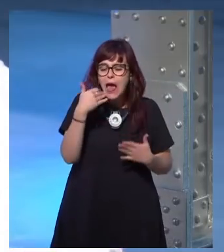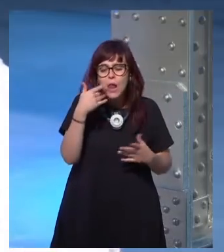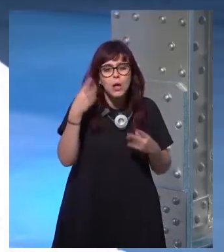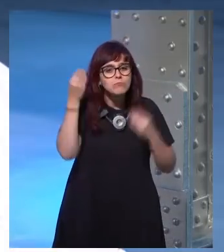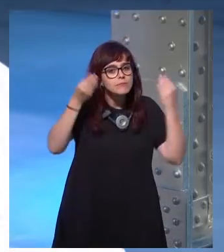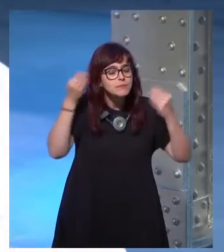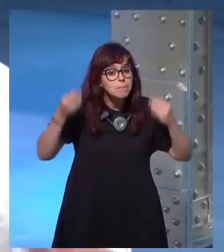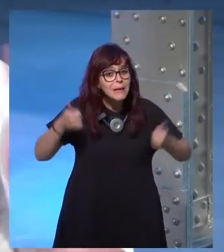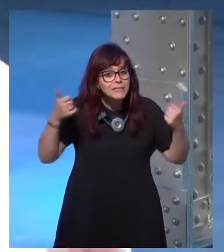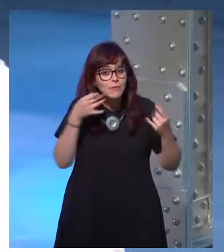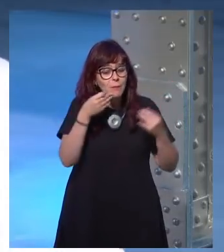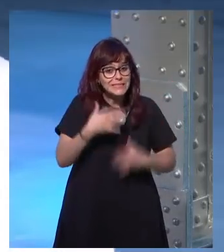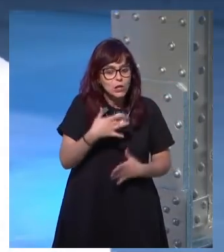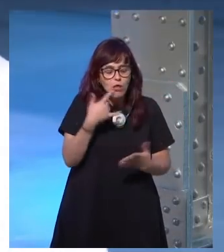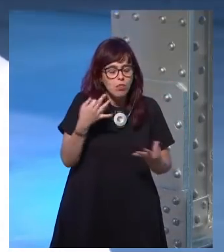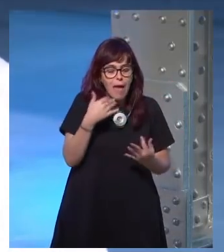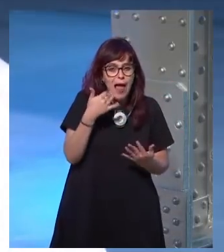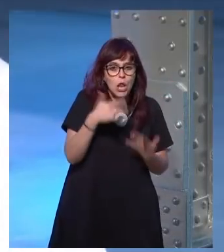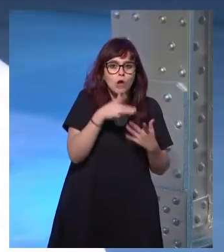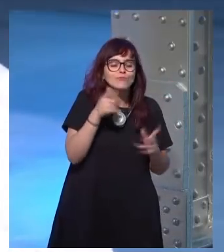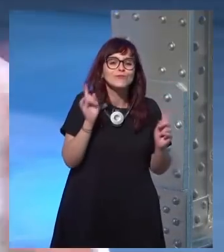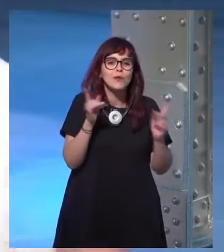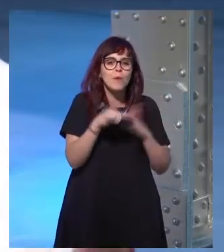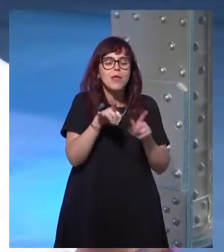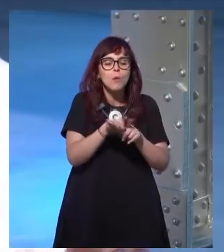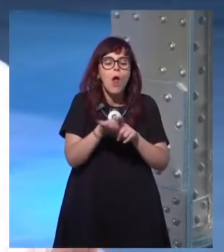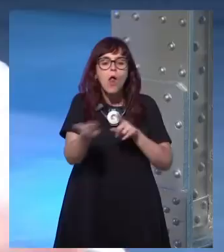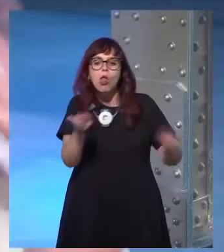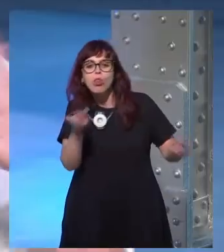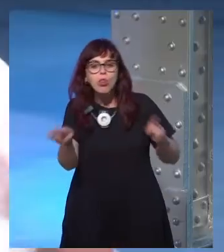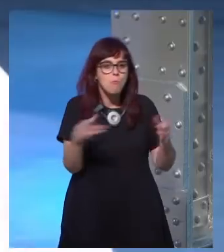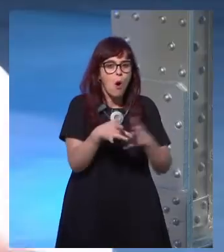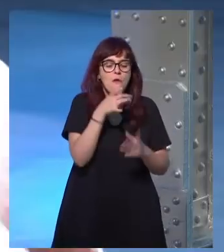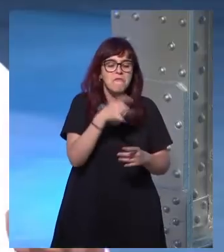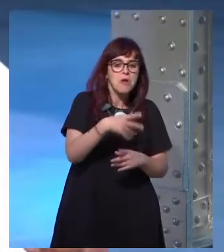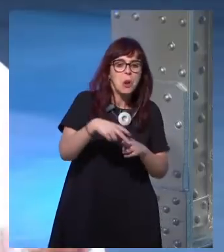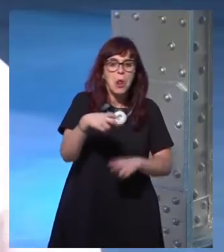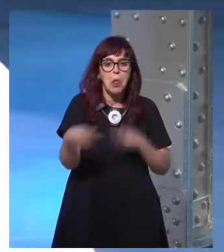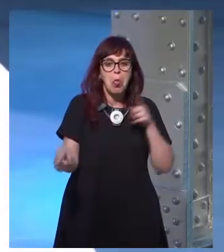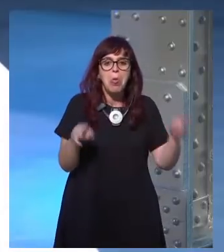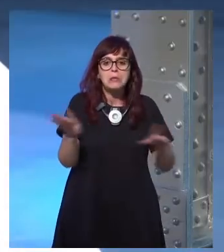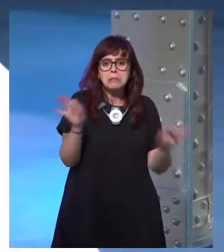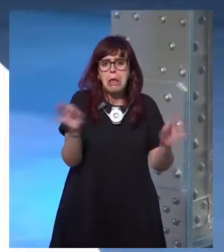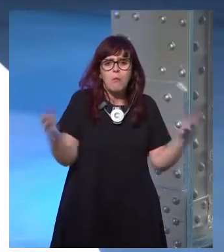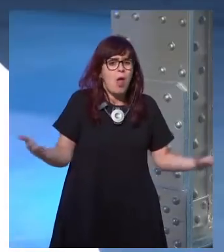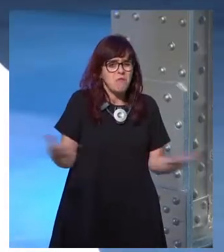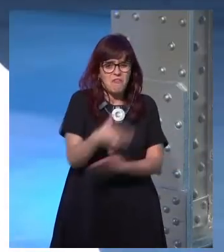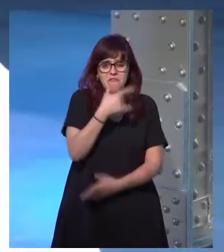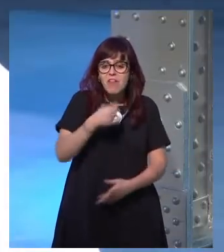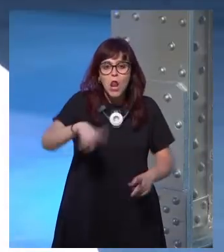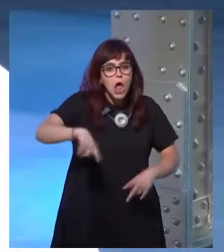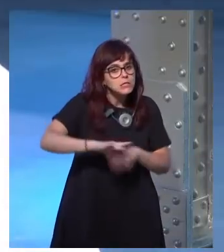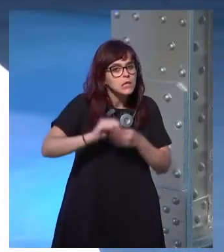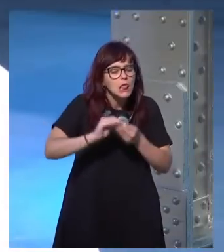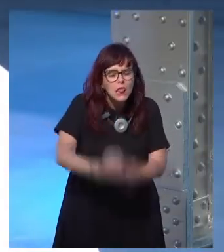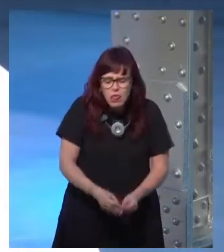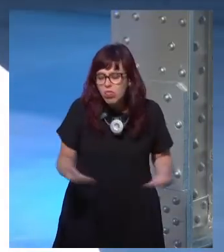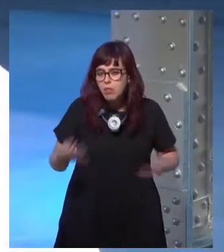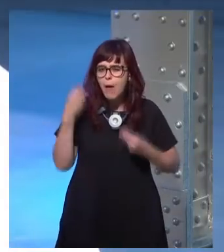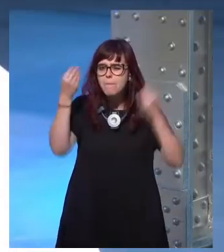of black and white, of either or. And I realized there was a third choice. And so I'm fixing that book, but it has